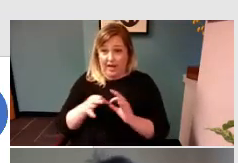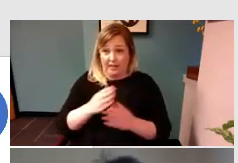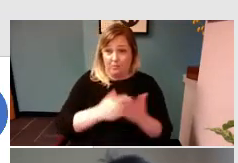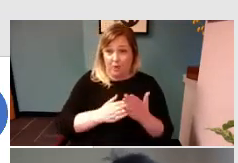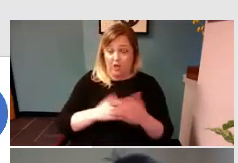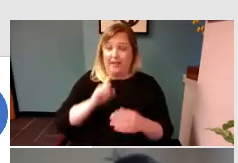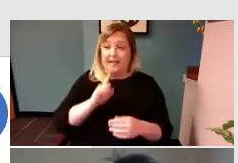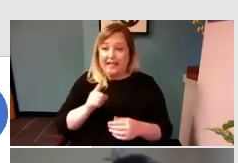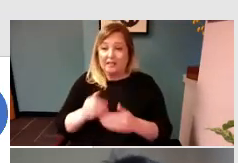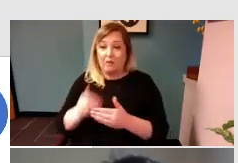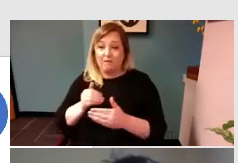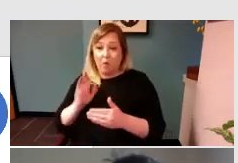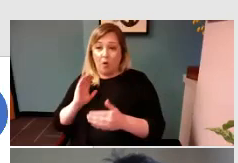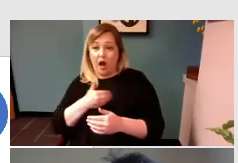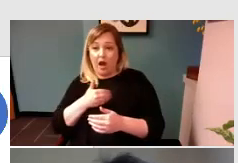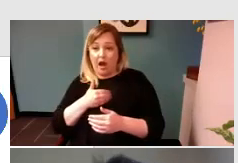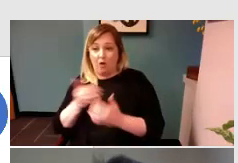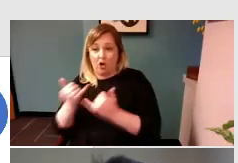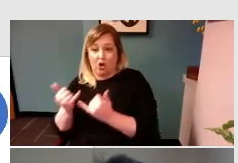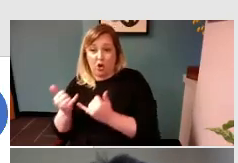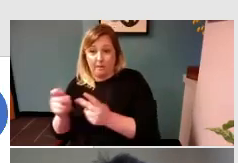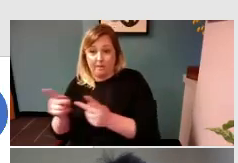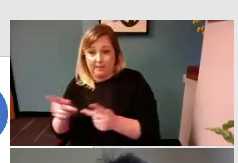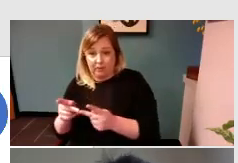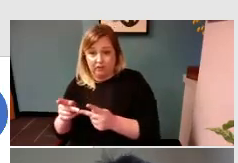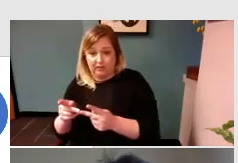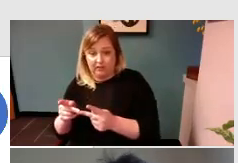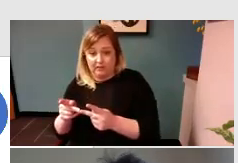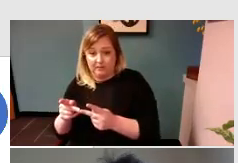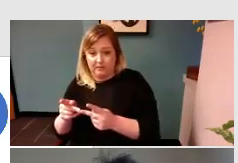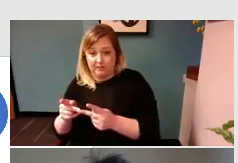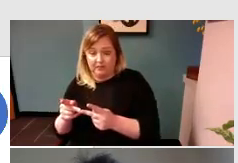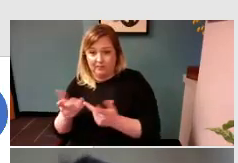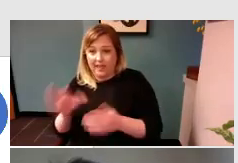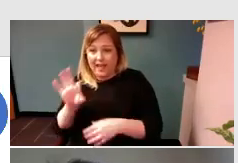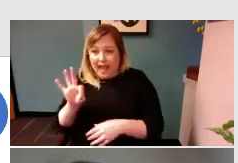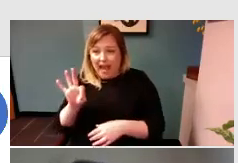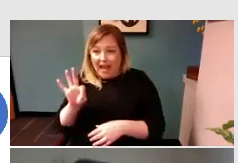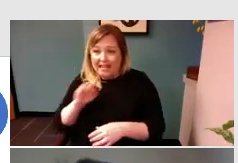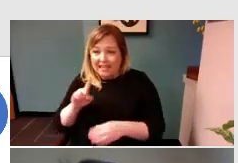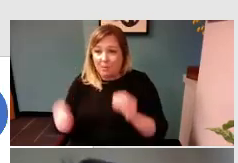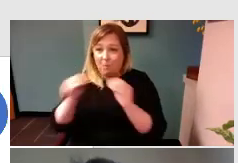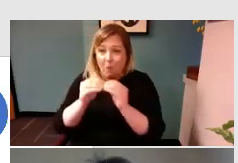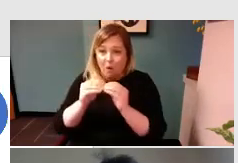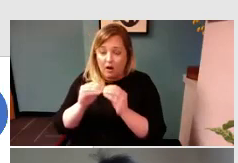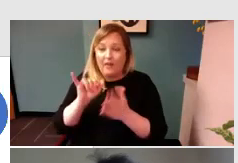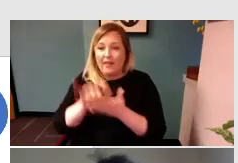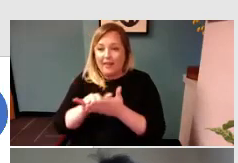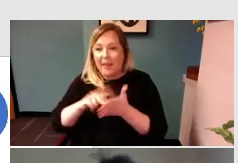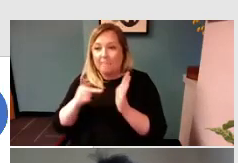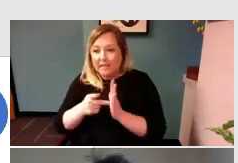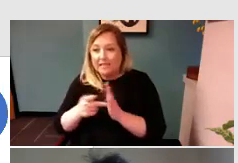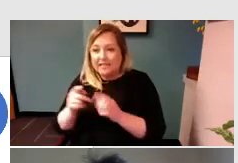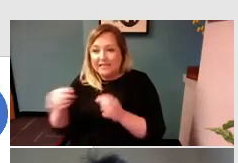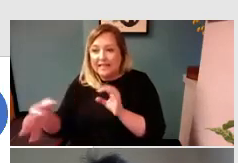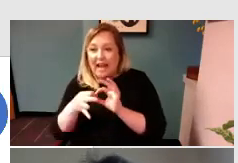current position, that is 9. Since 9 basically is more than 6, it means that it is connecting back to a parent. And that is